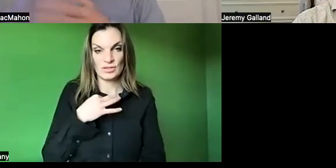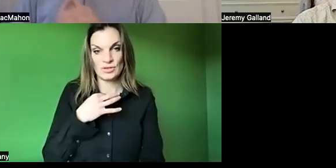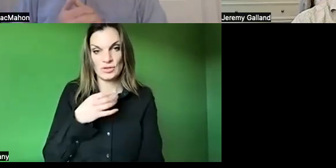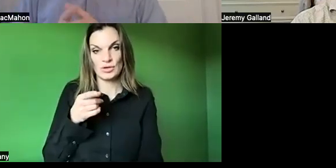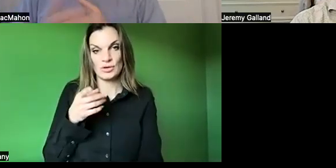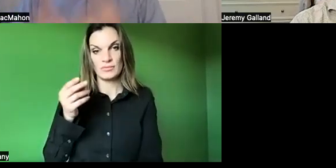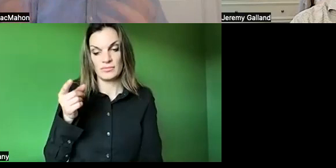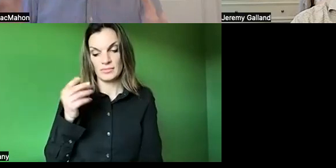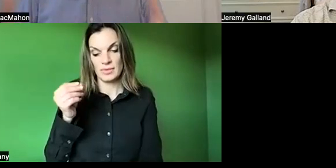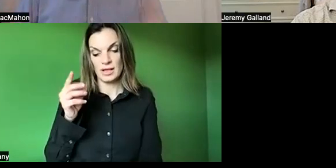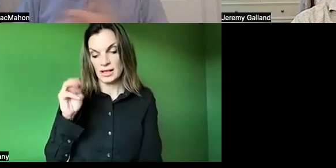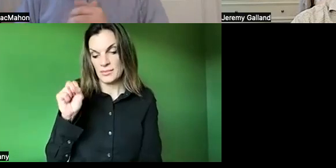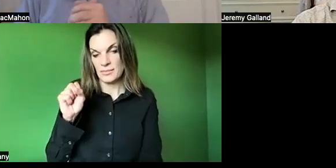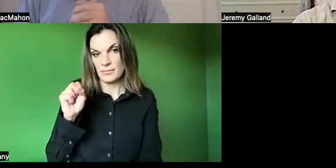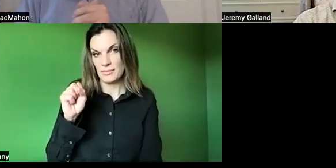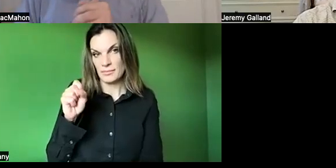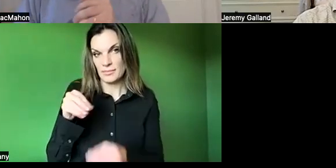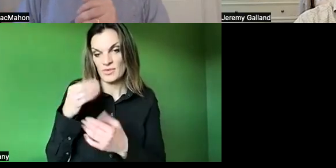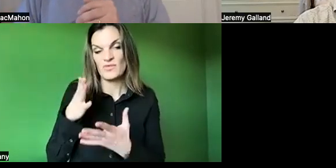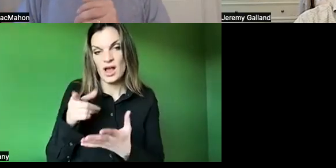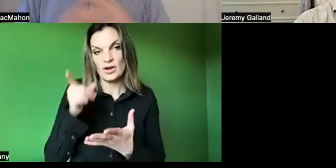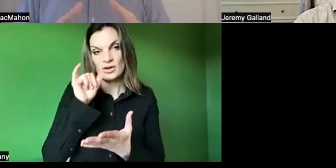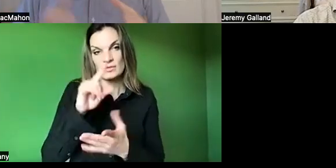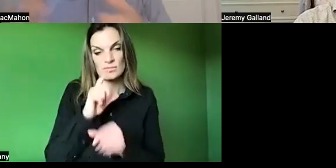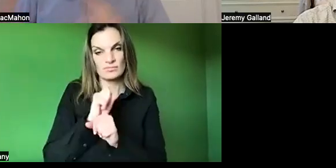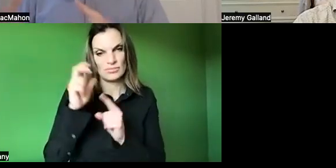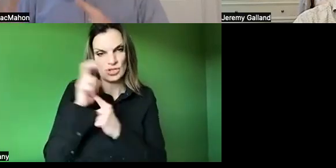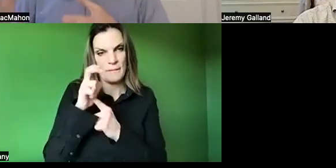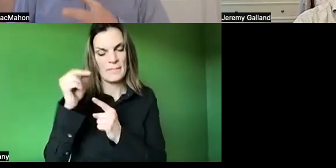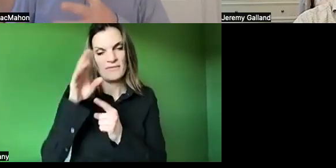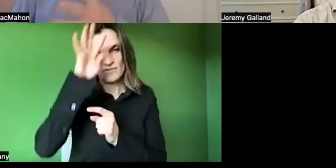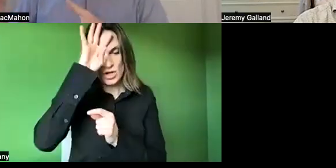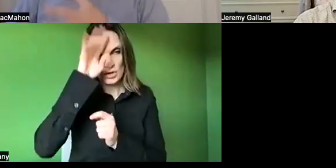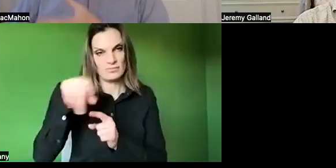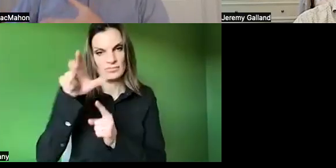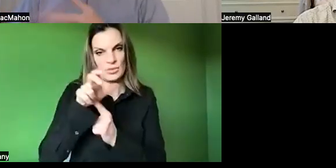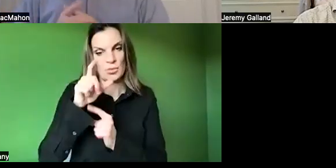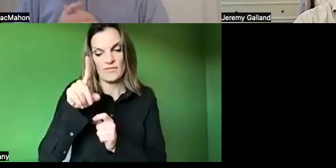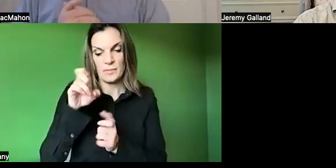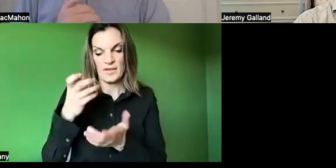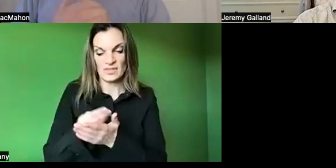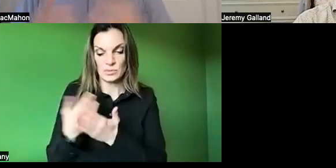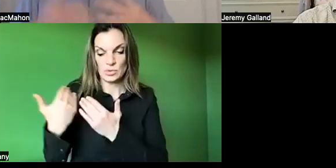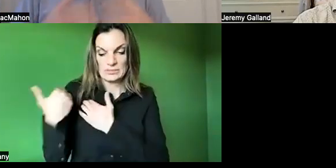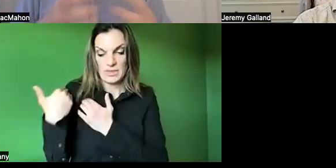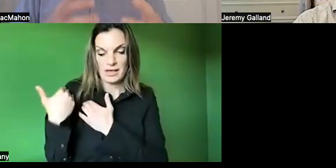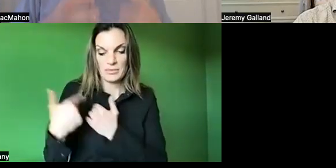department and EMS provide the village is absolutely extraordinary. And although we've got to be fiscally responsible, this for me is such